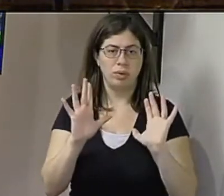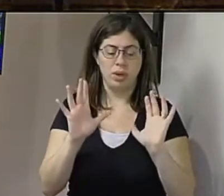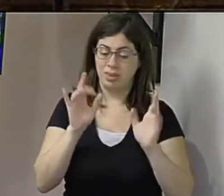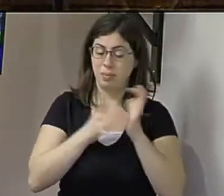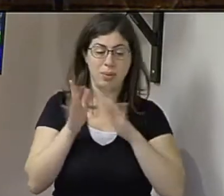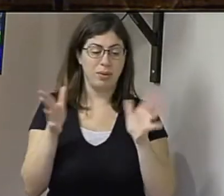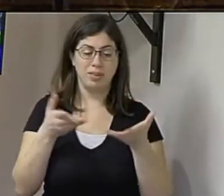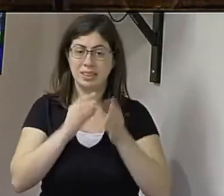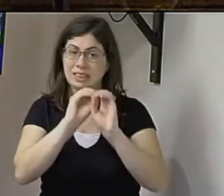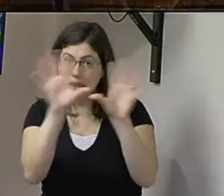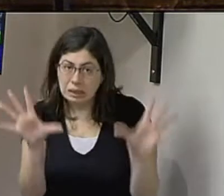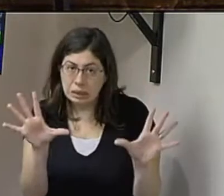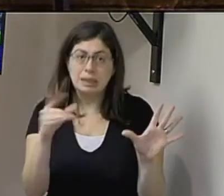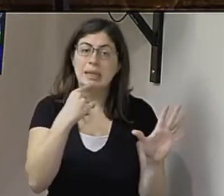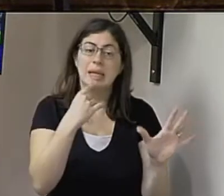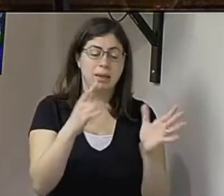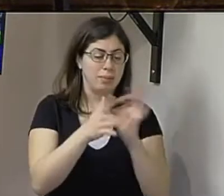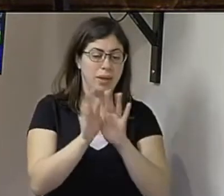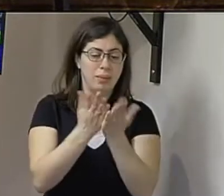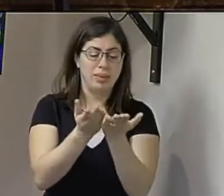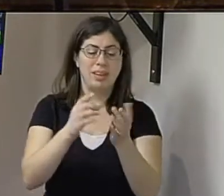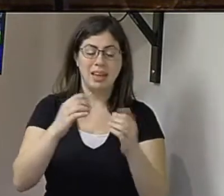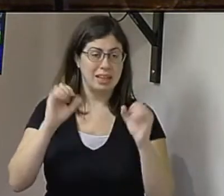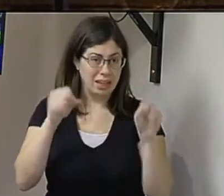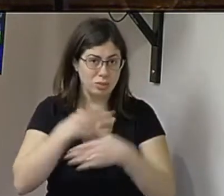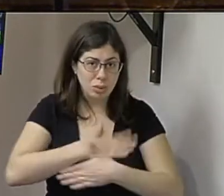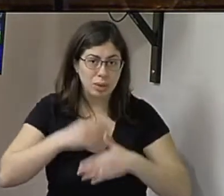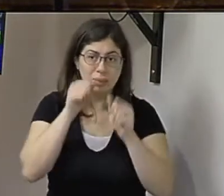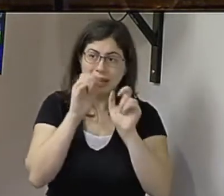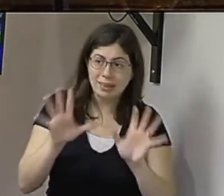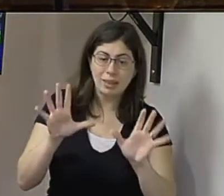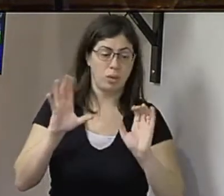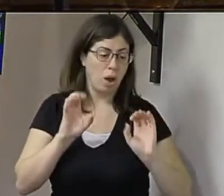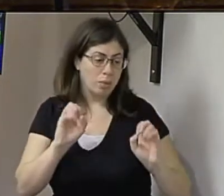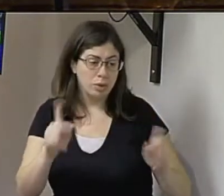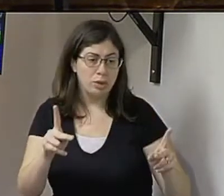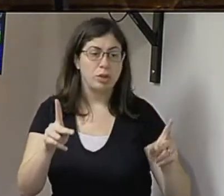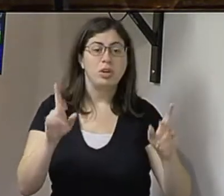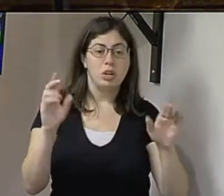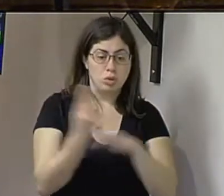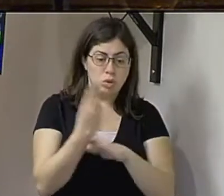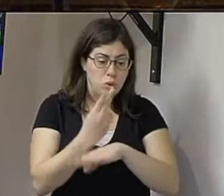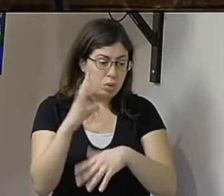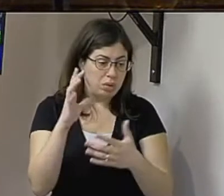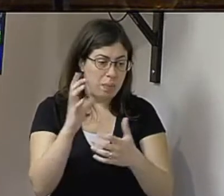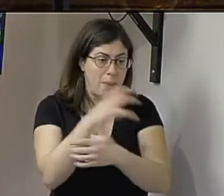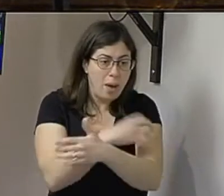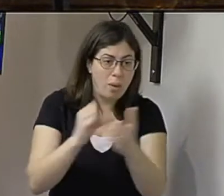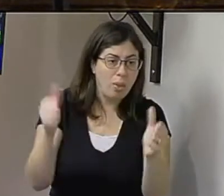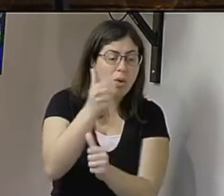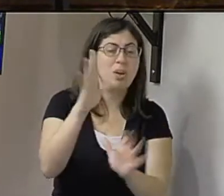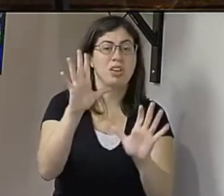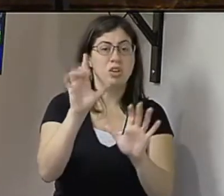just because you have the freedom to do something, to enjoy some blessing or enjoy some opportunity you have or use some power that you